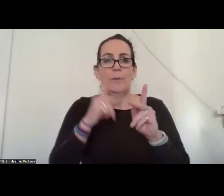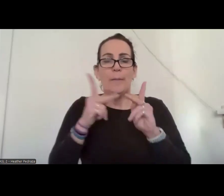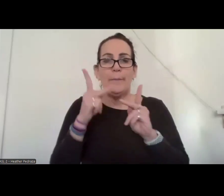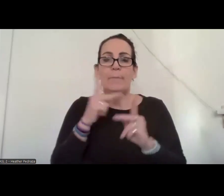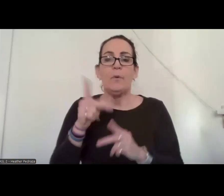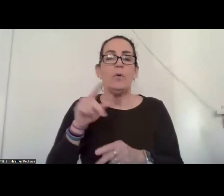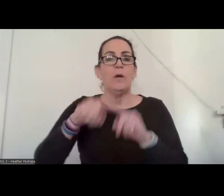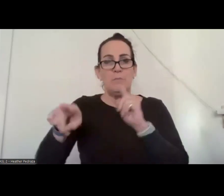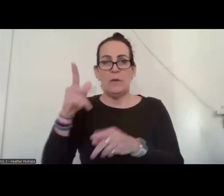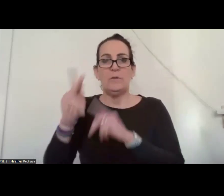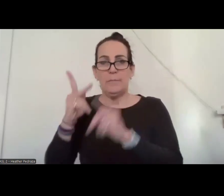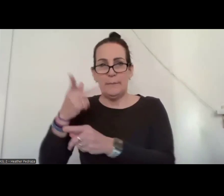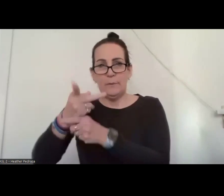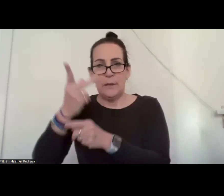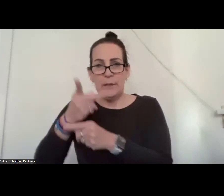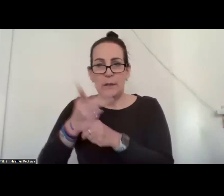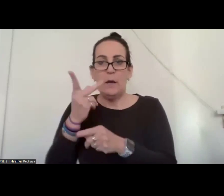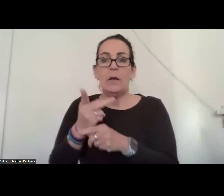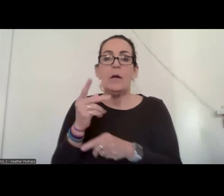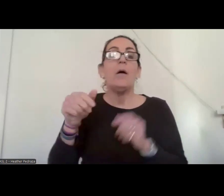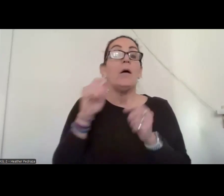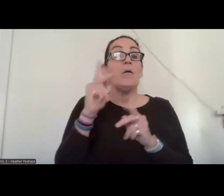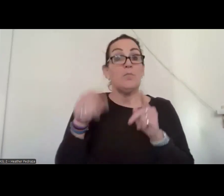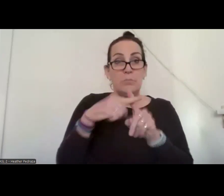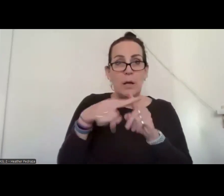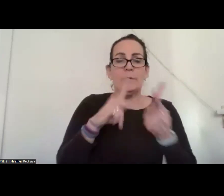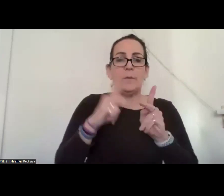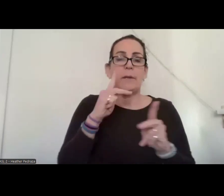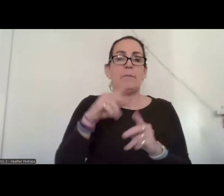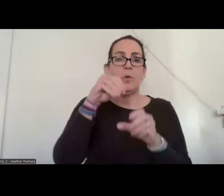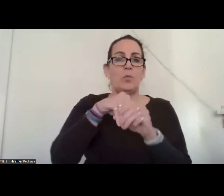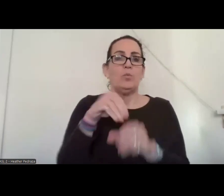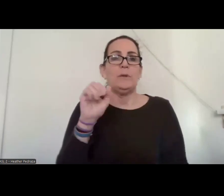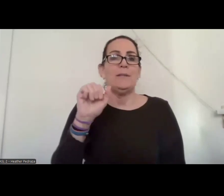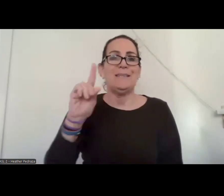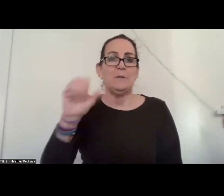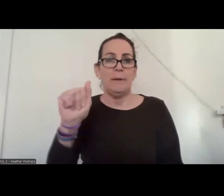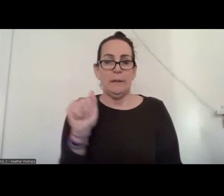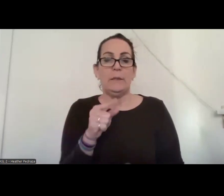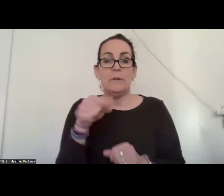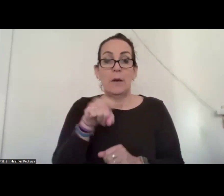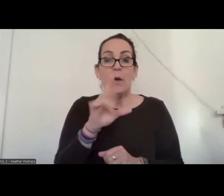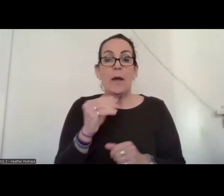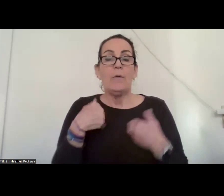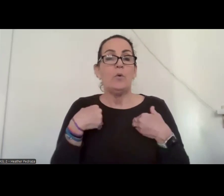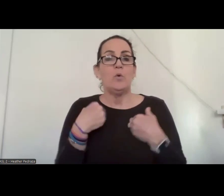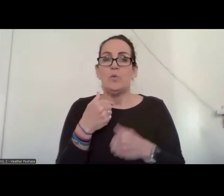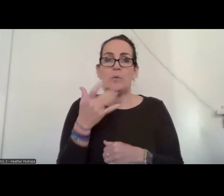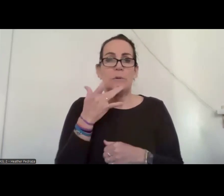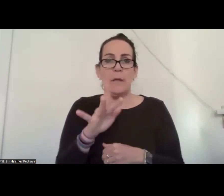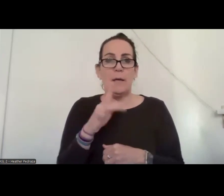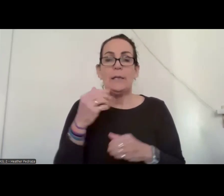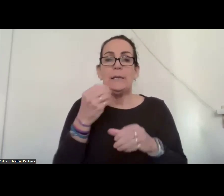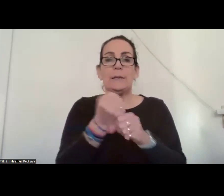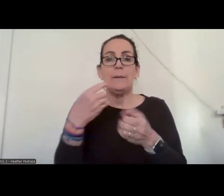throughout California, and to reflect the diversity of our state. So we were really fortunate to get funding from a